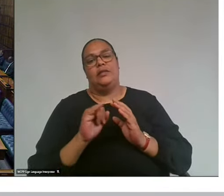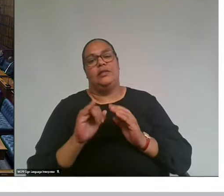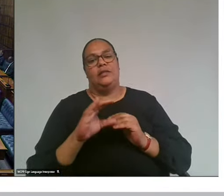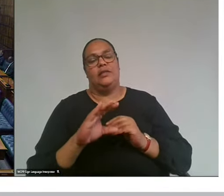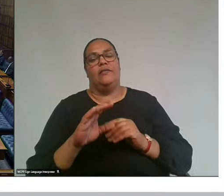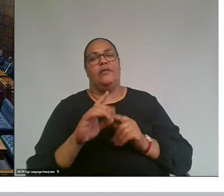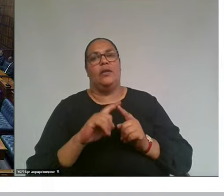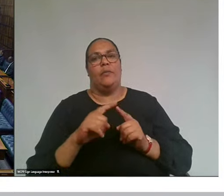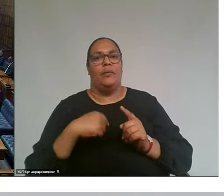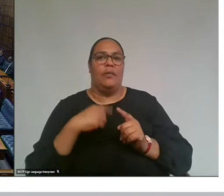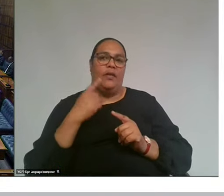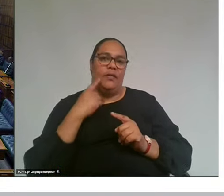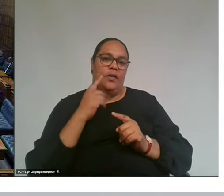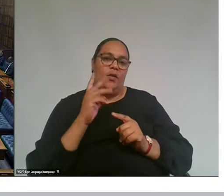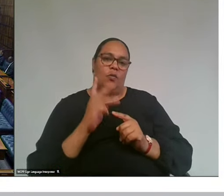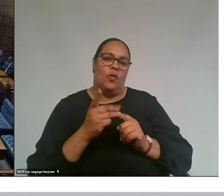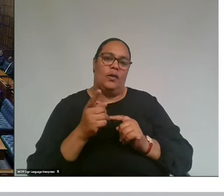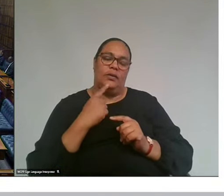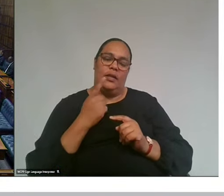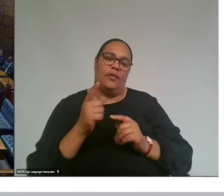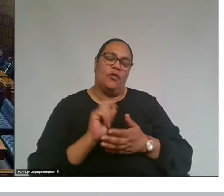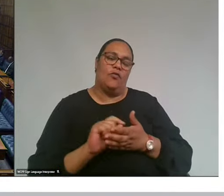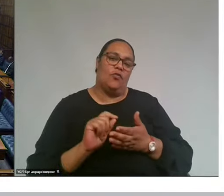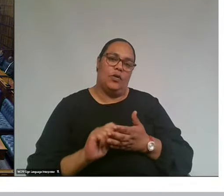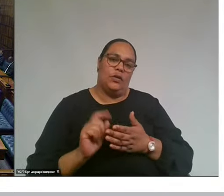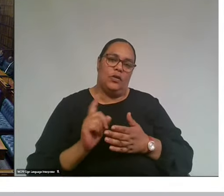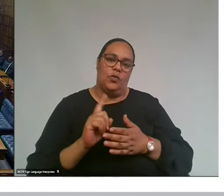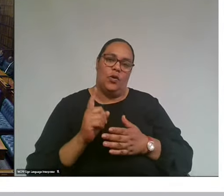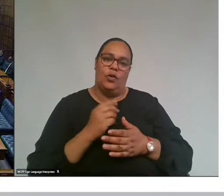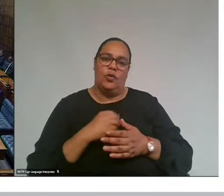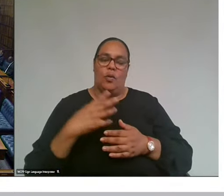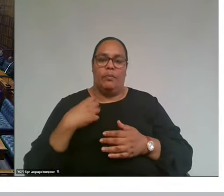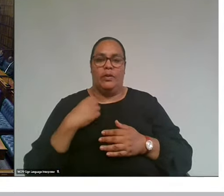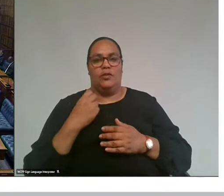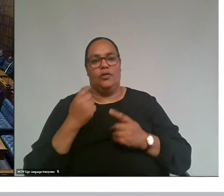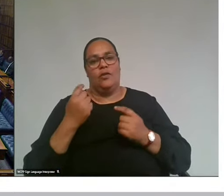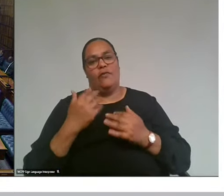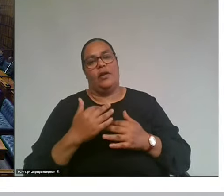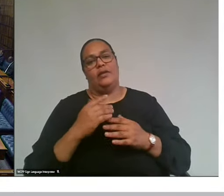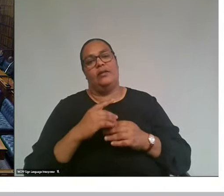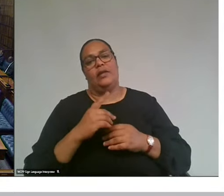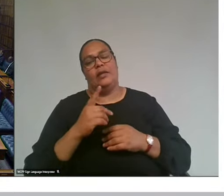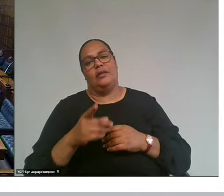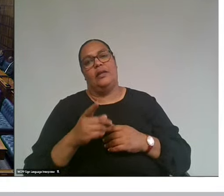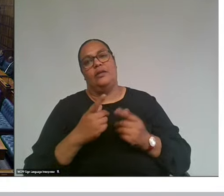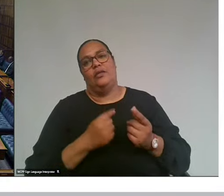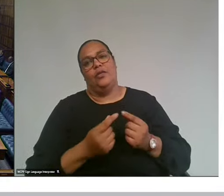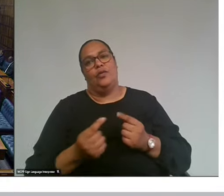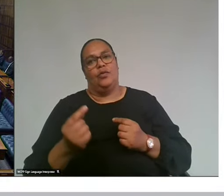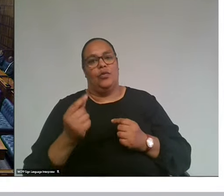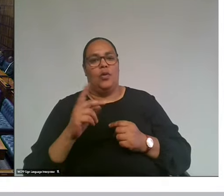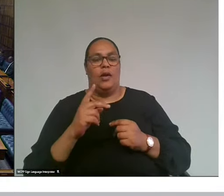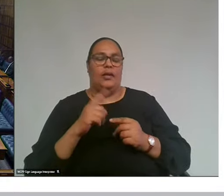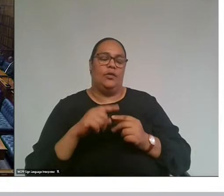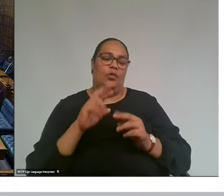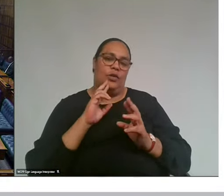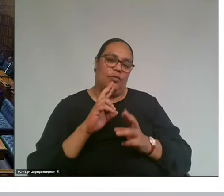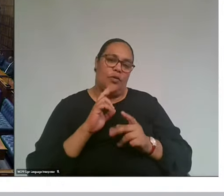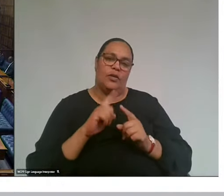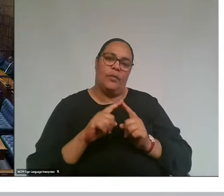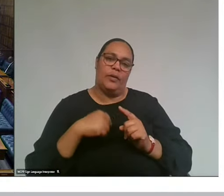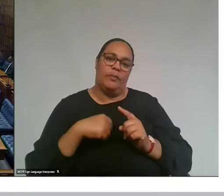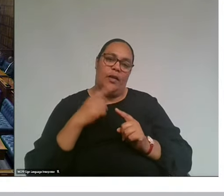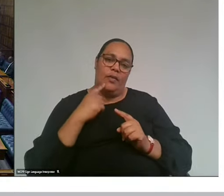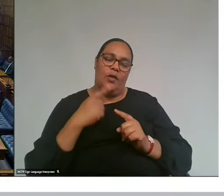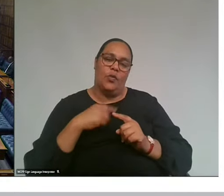um I do think it's concerning that they had written to um Minister of Finance and DTI and not received responses and perhaps one thing